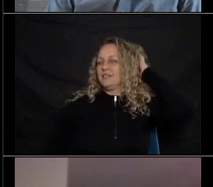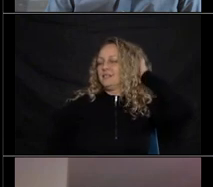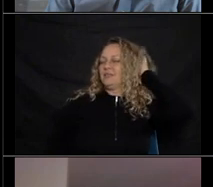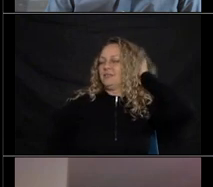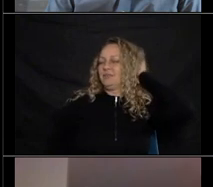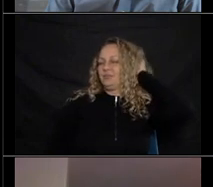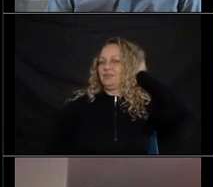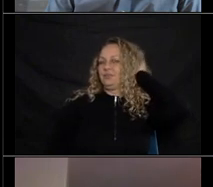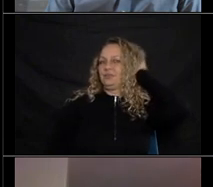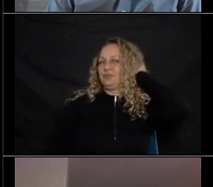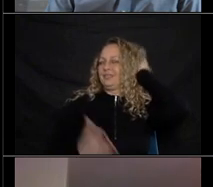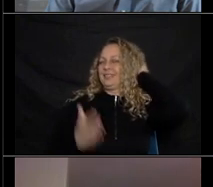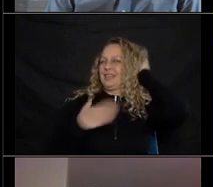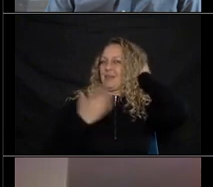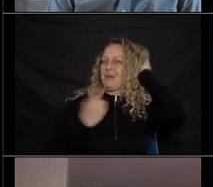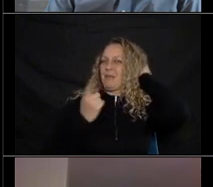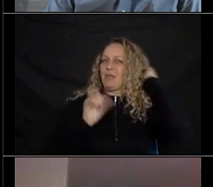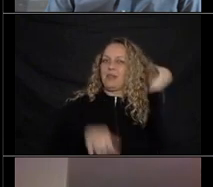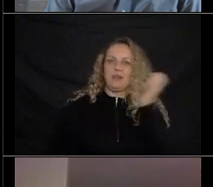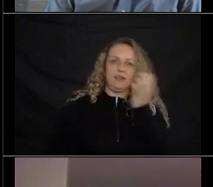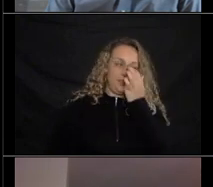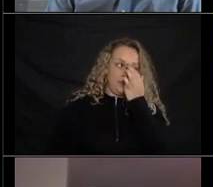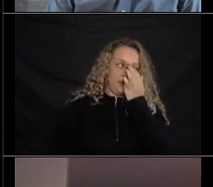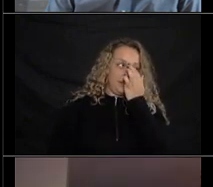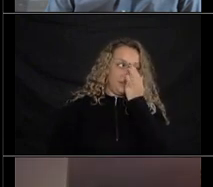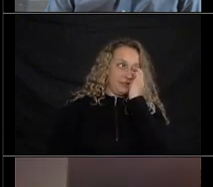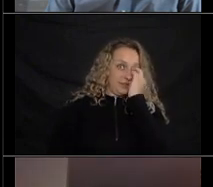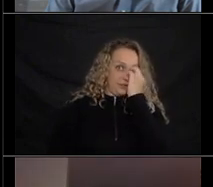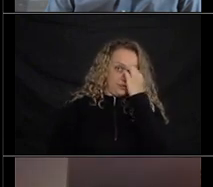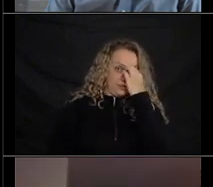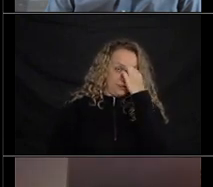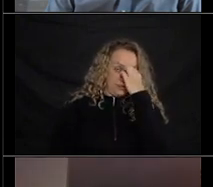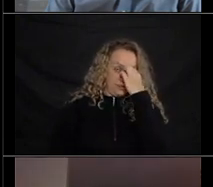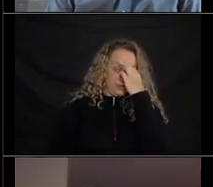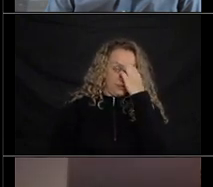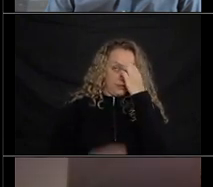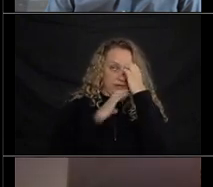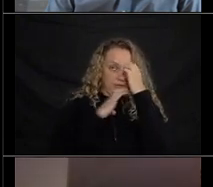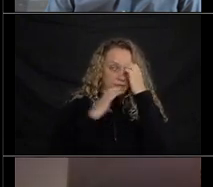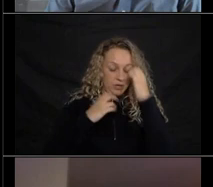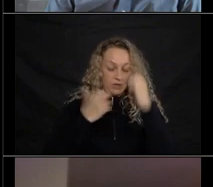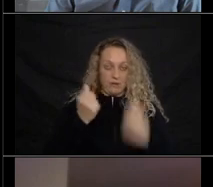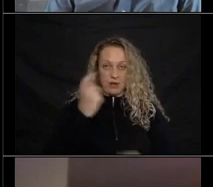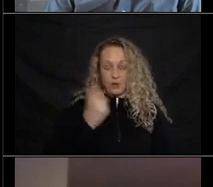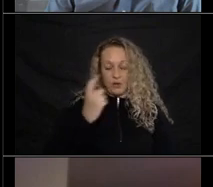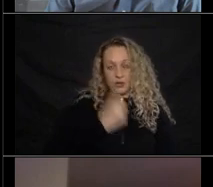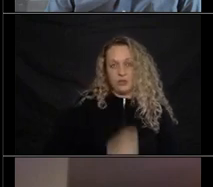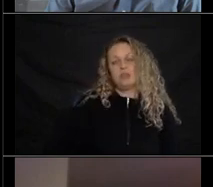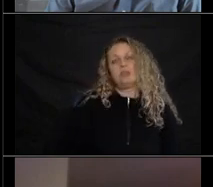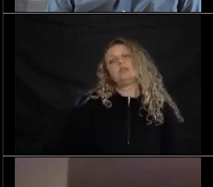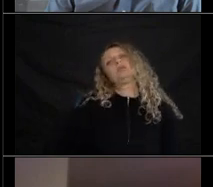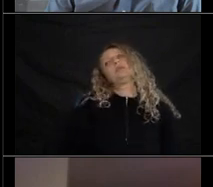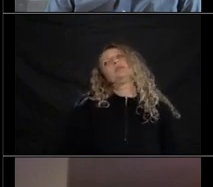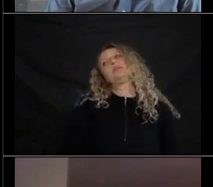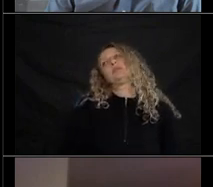I'm very happy about that. All right, does anybody else from the commission have any questions?